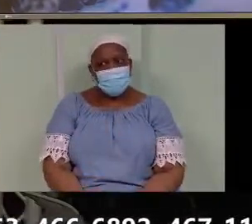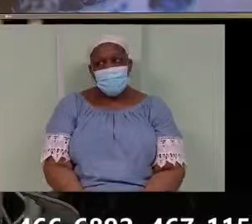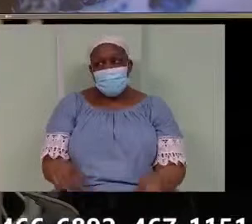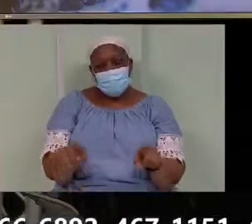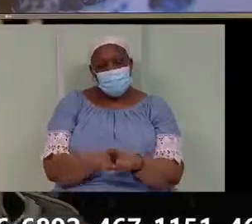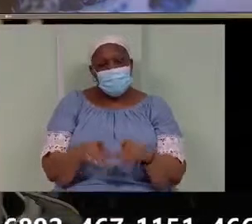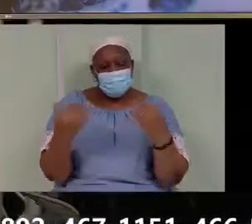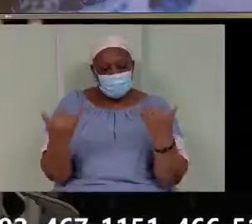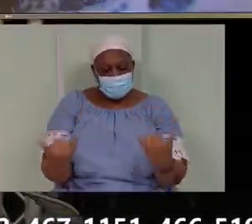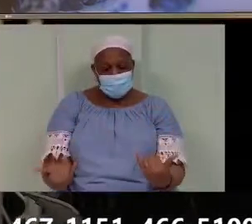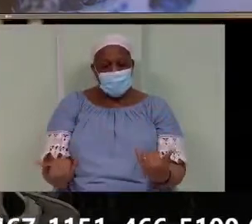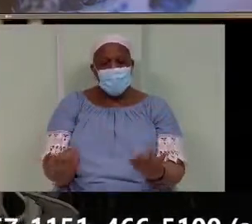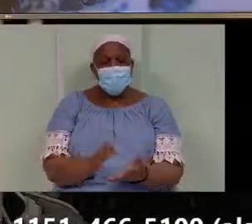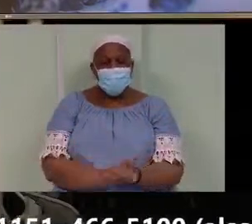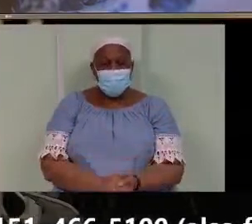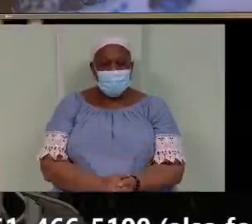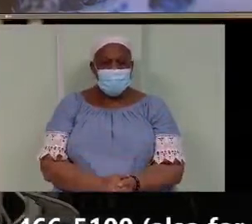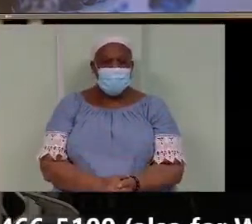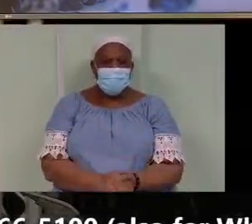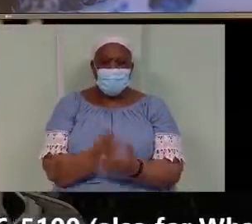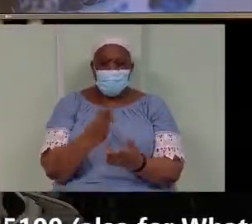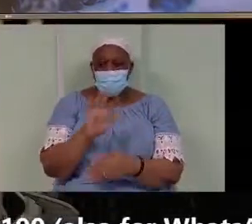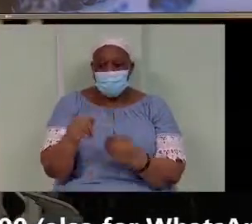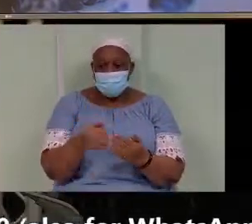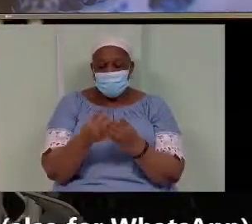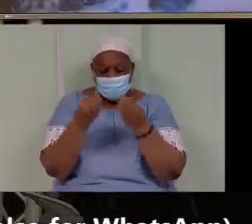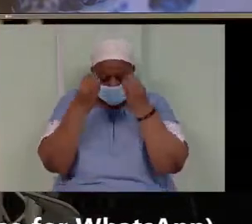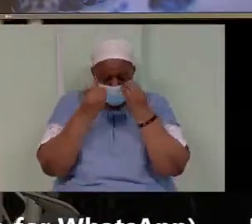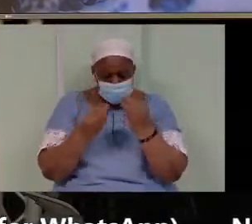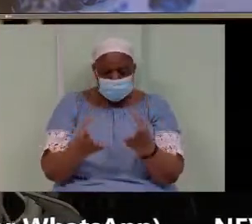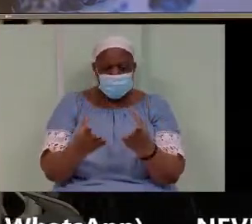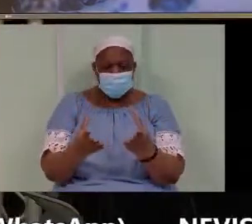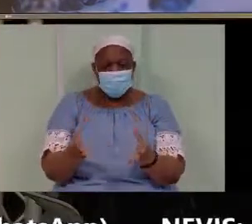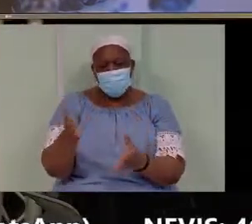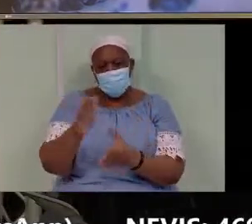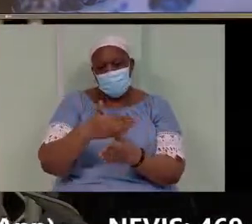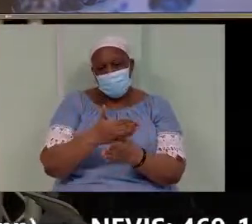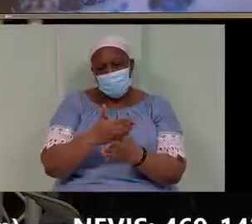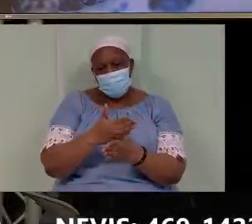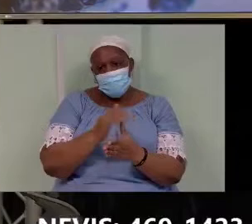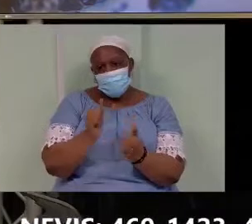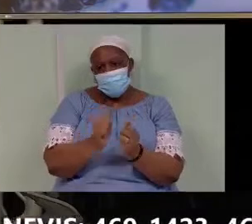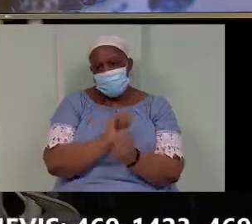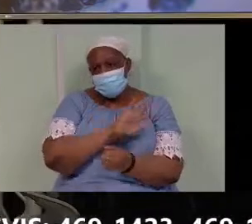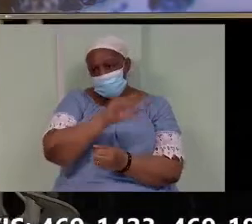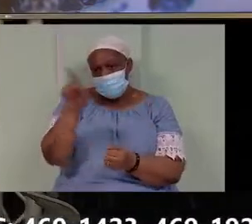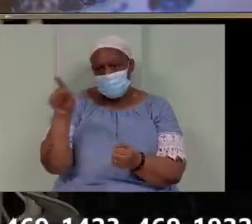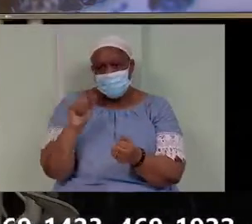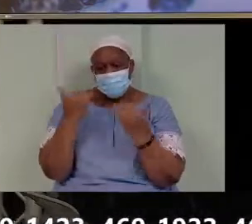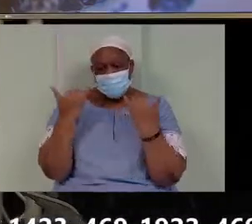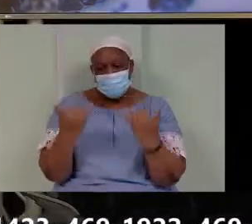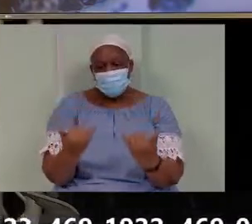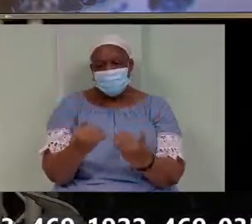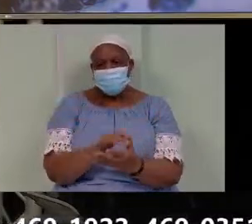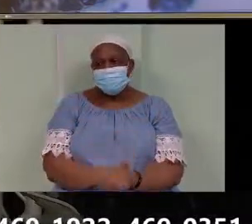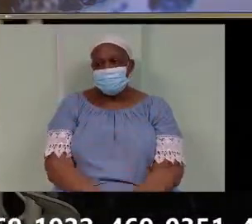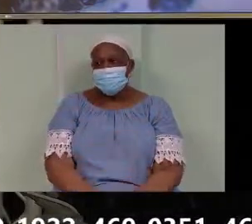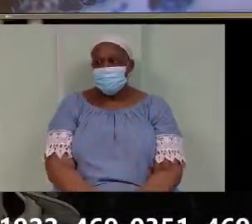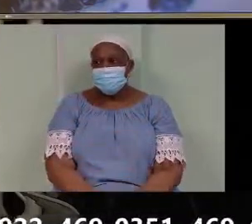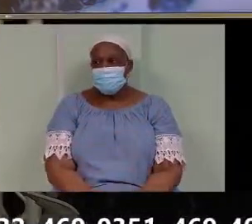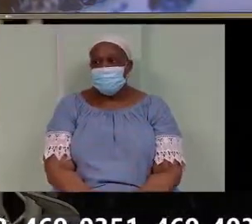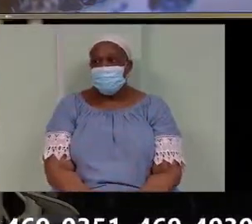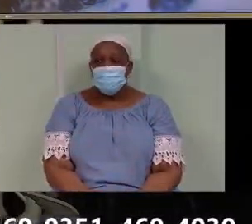are essentially all of the information that we wish to share with the public, and we look forward to